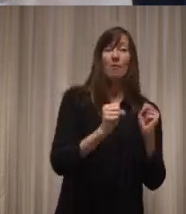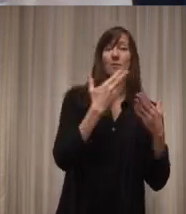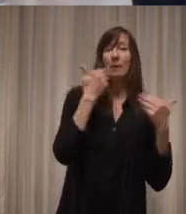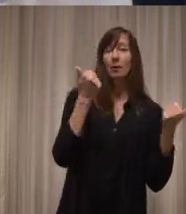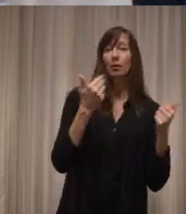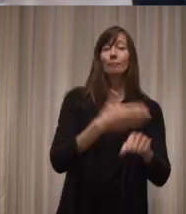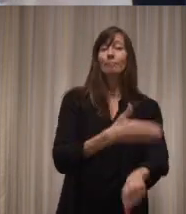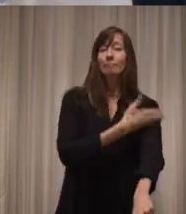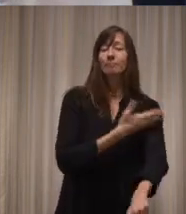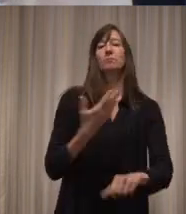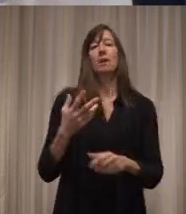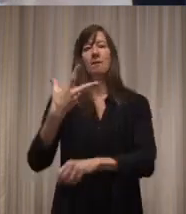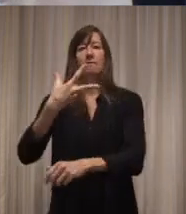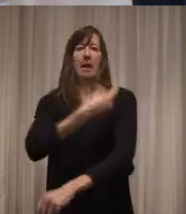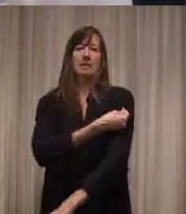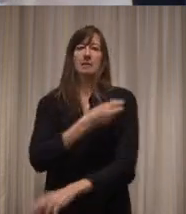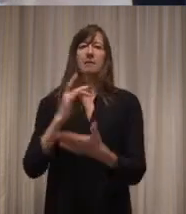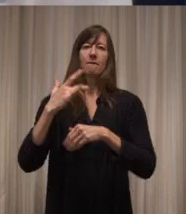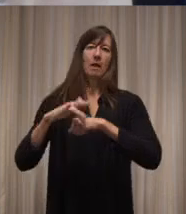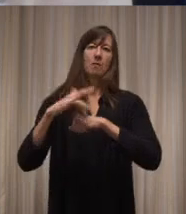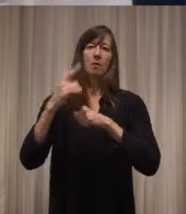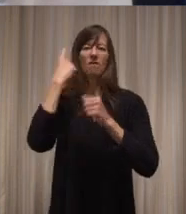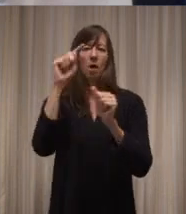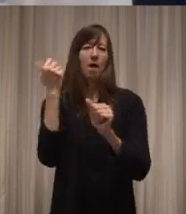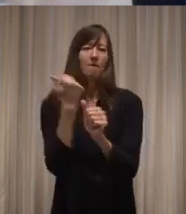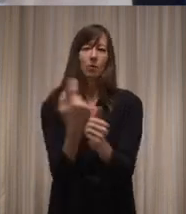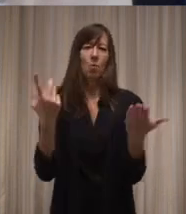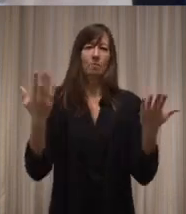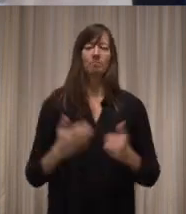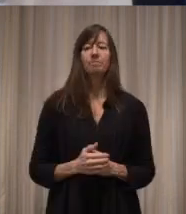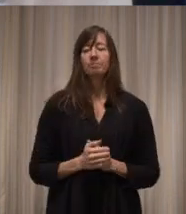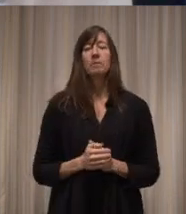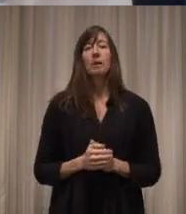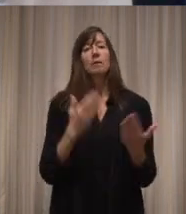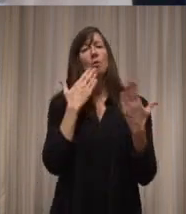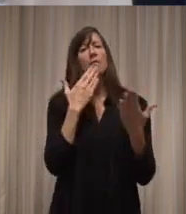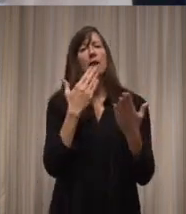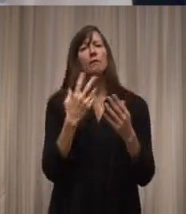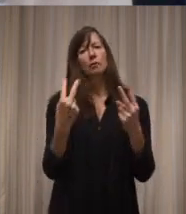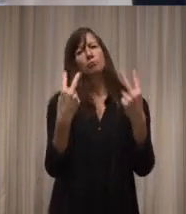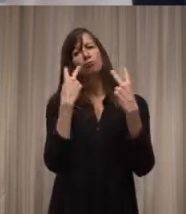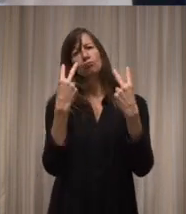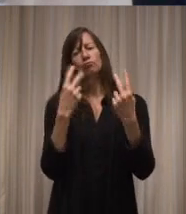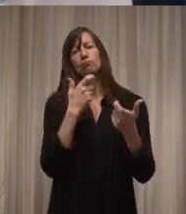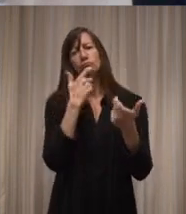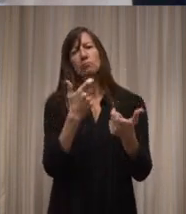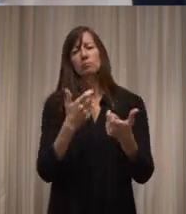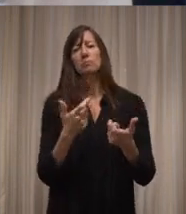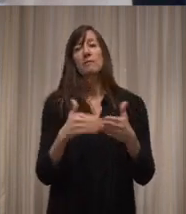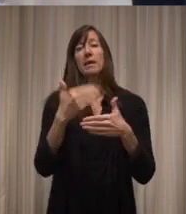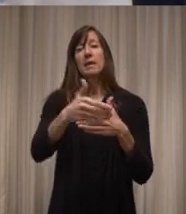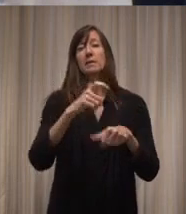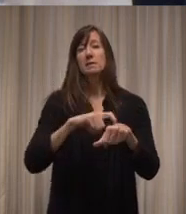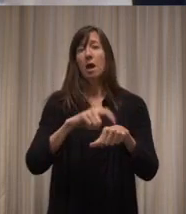the vaccine out to everybody. I want to thank you all for tuning in for our update. Our next scheduled update will